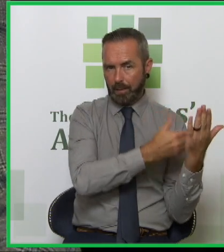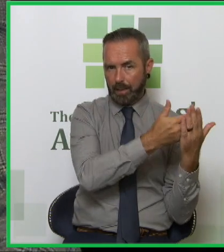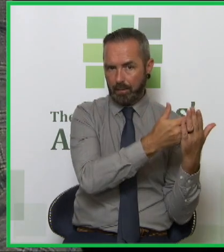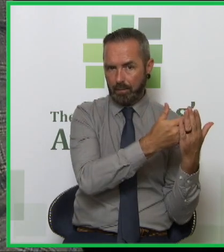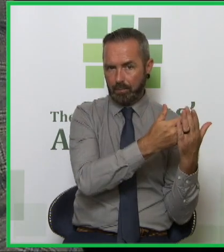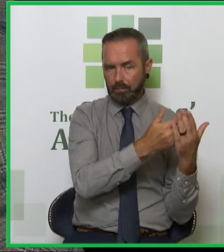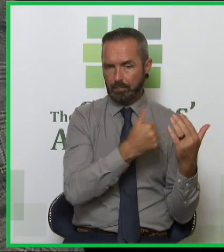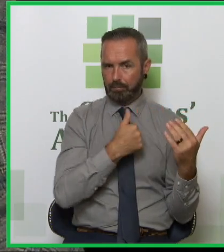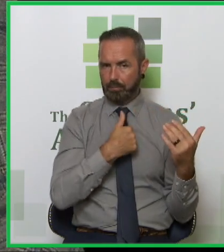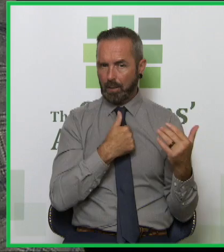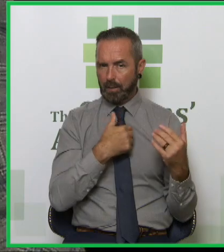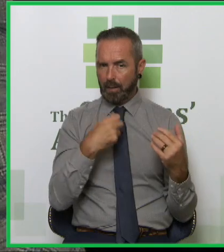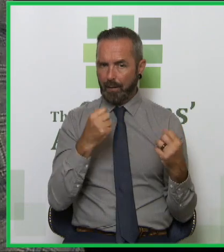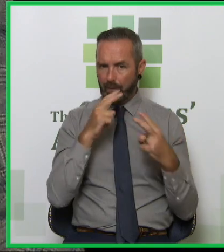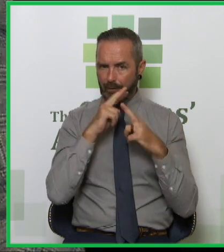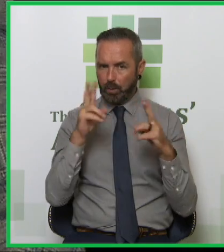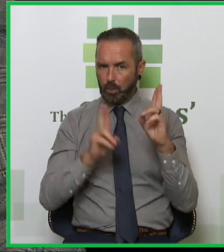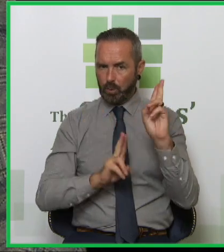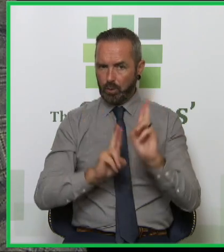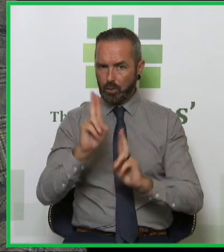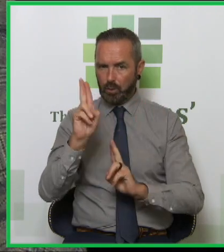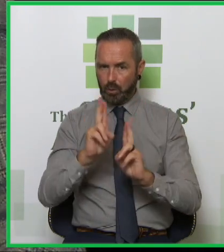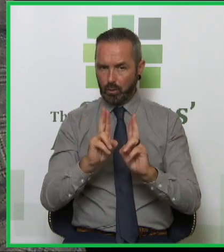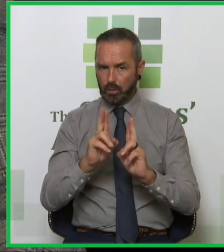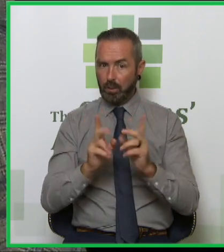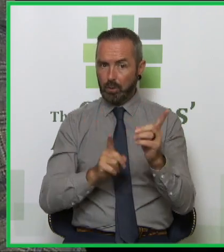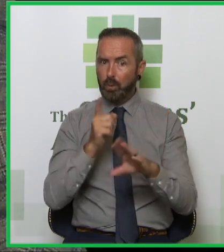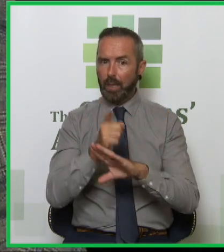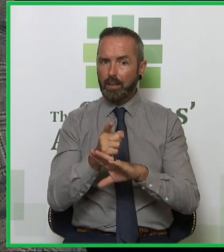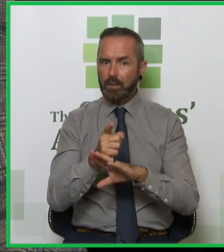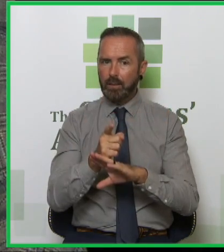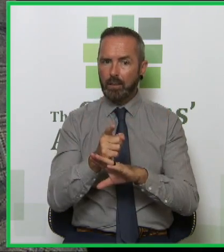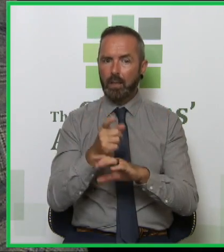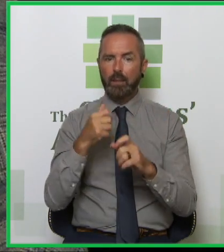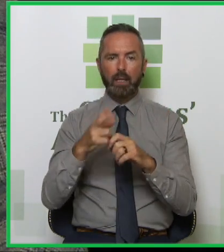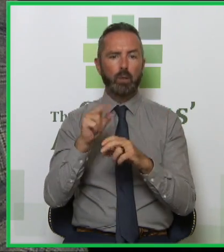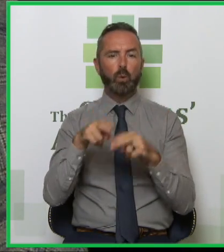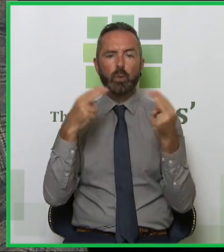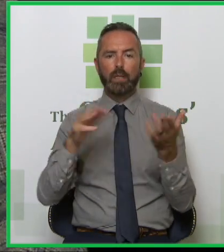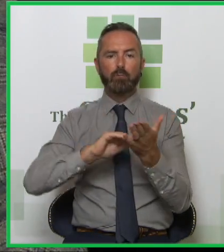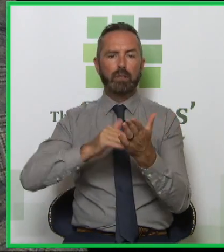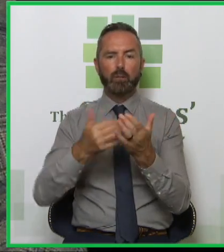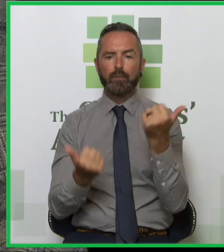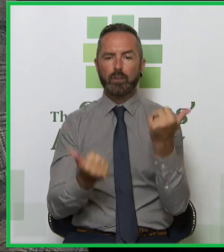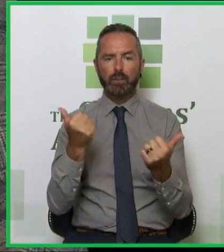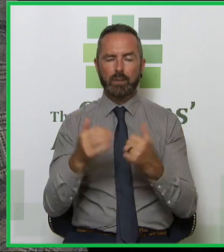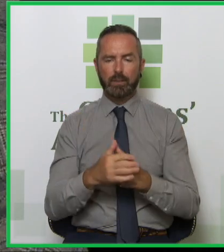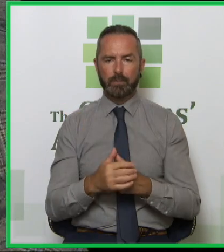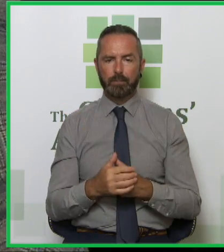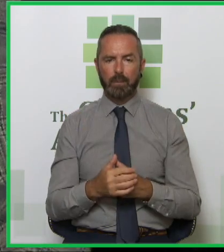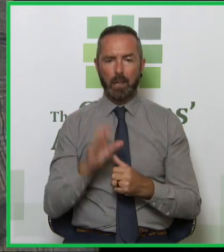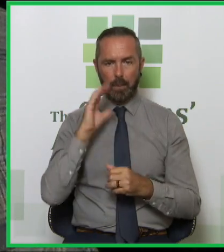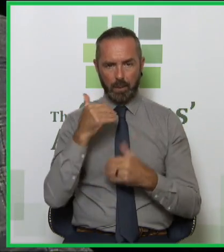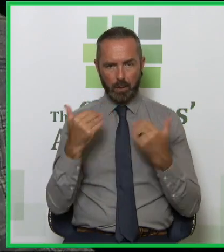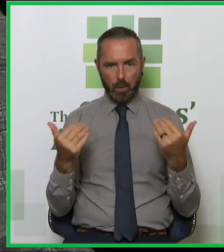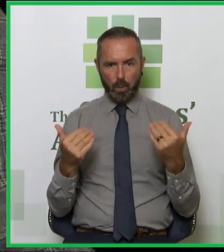am absolutely of the view that you should definitely be doing that, then you don't need restorative justice for drug possession. Because right